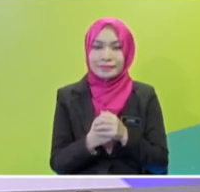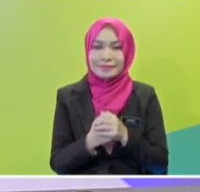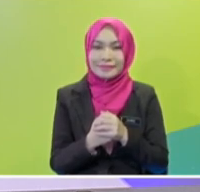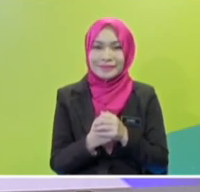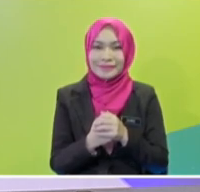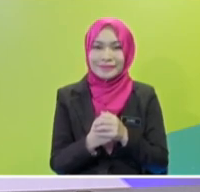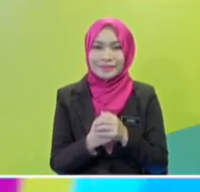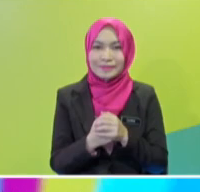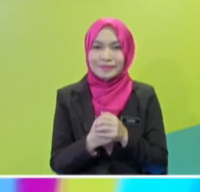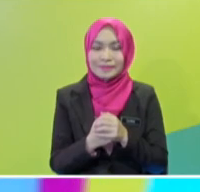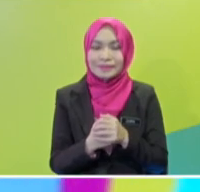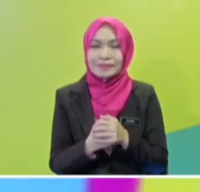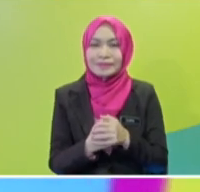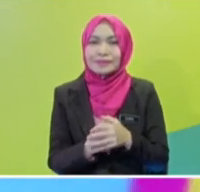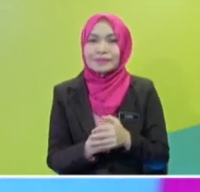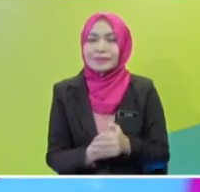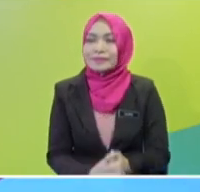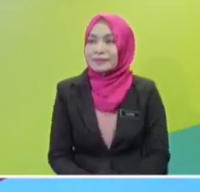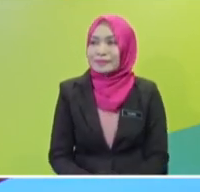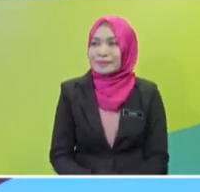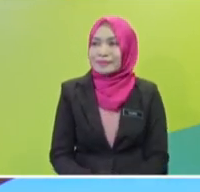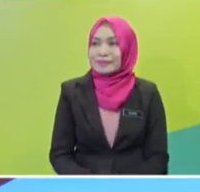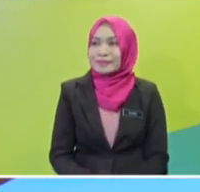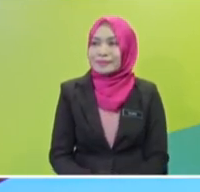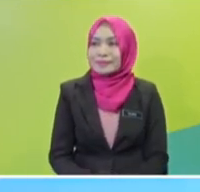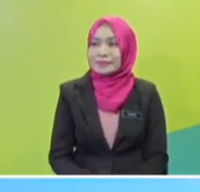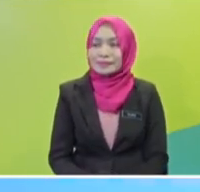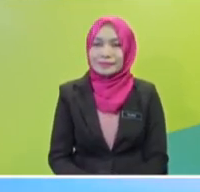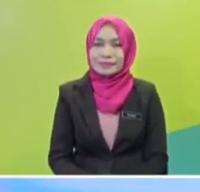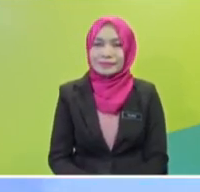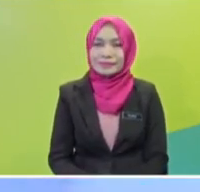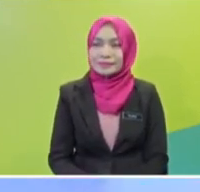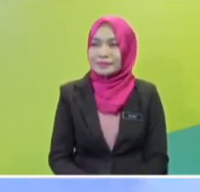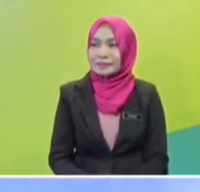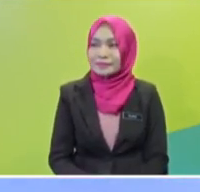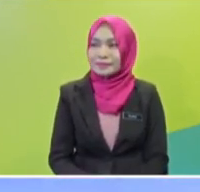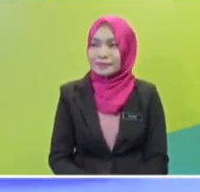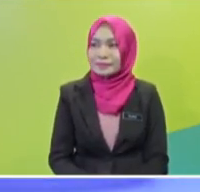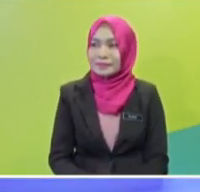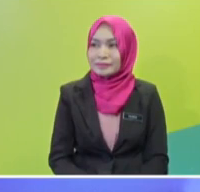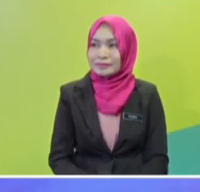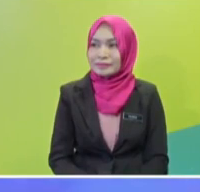Okay. Okay. Now turn your paper. All right.